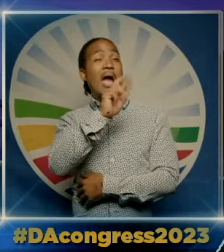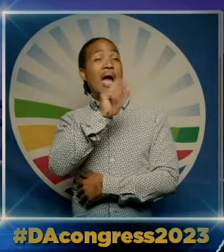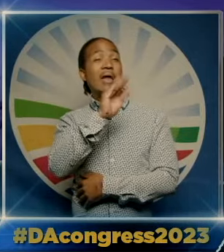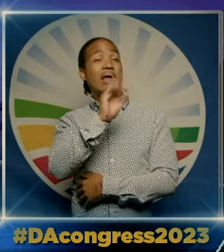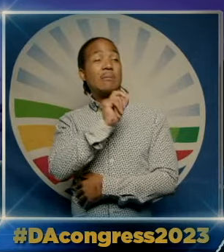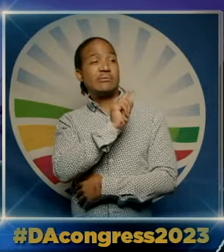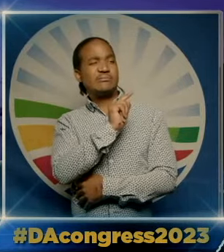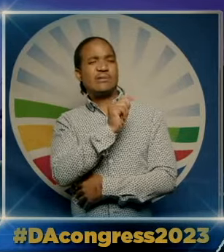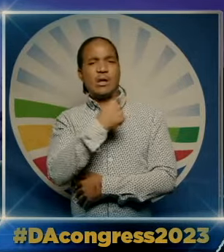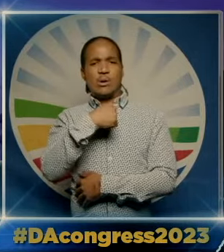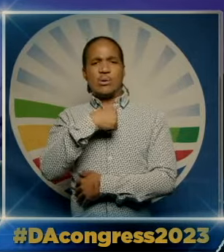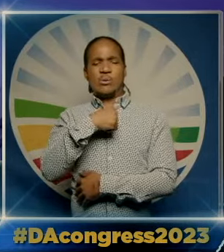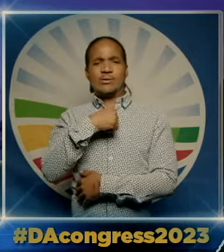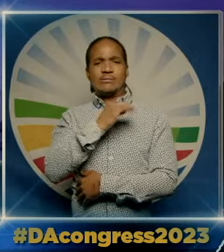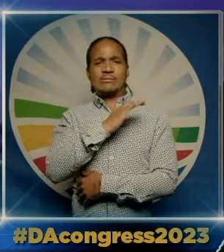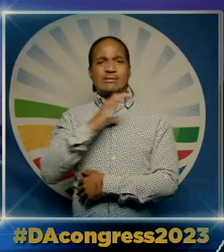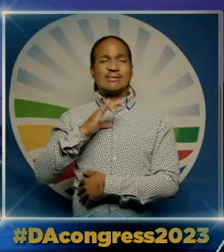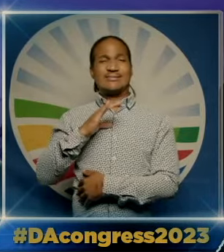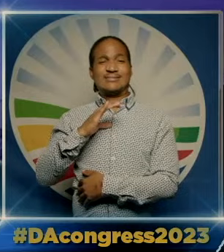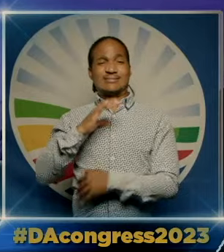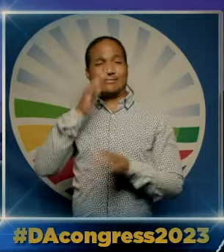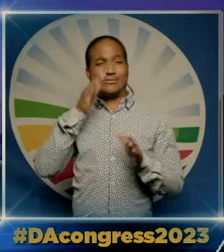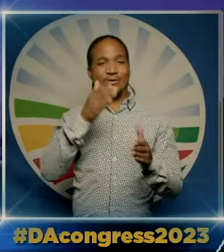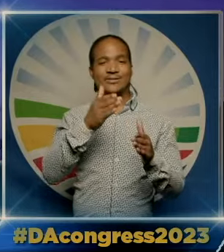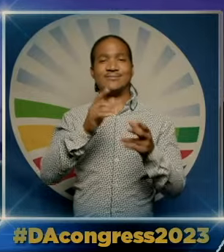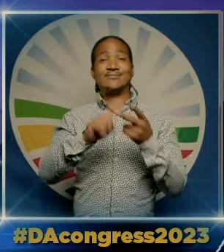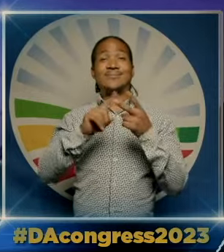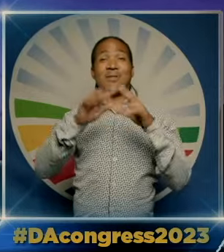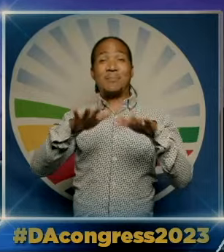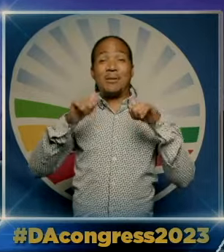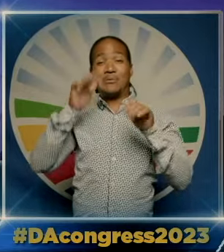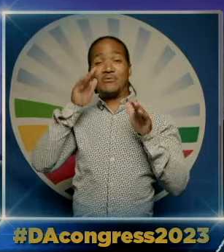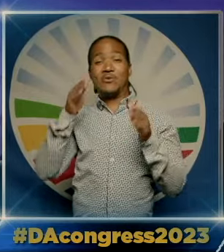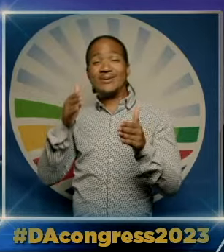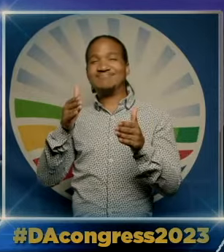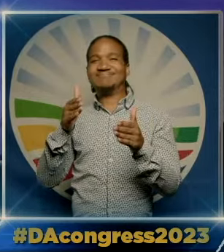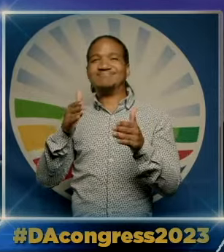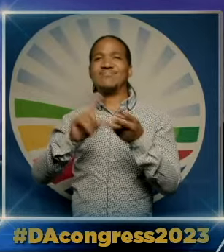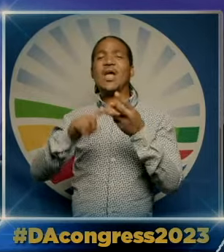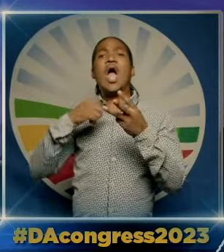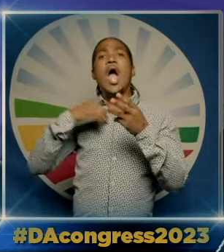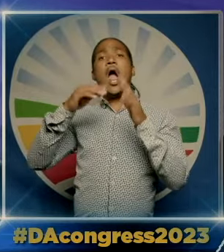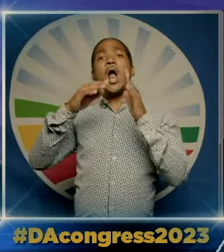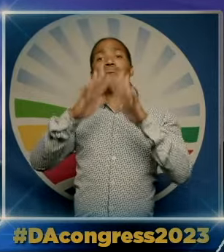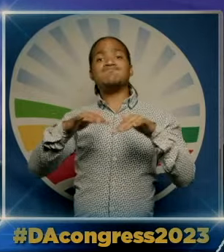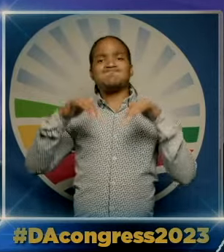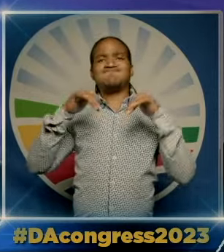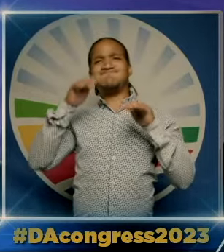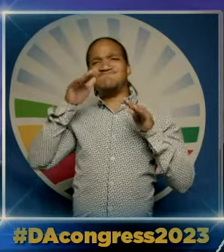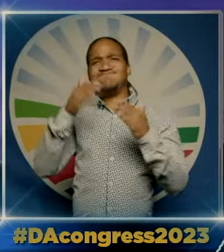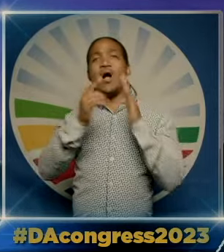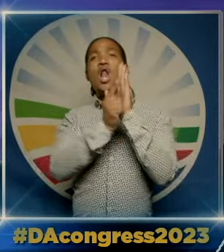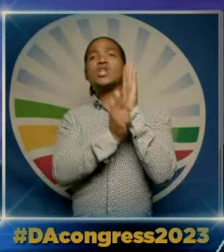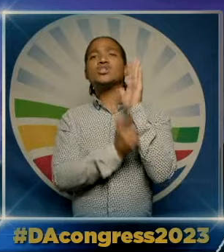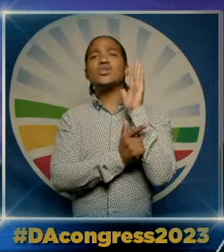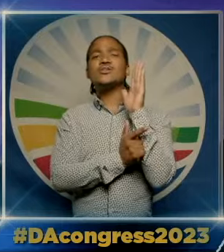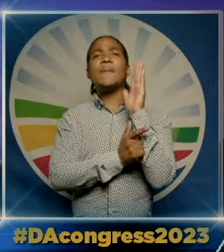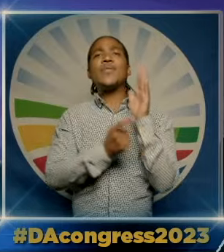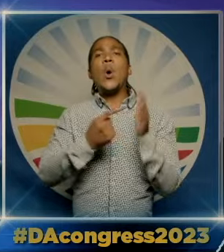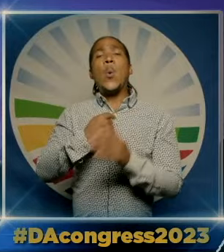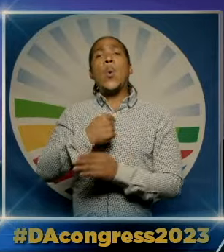in the councils. Yeah. We're not only moving in parliament. Yes. We're not only moving in legislature. Yeah. As the second